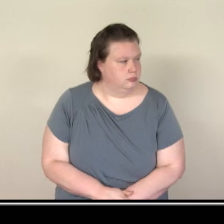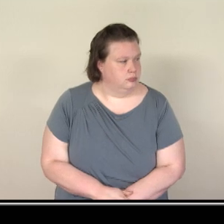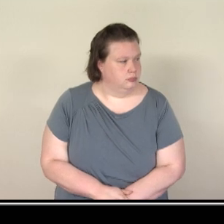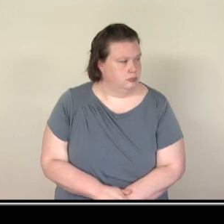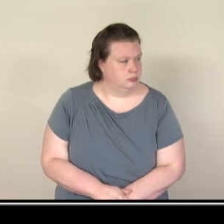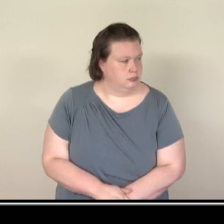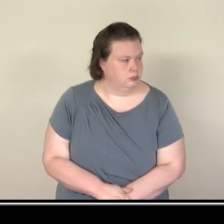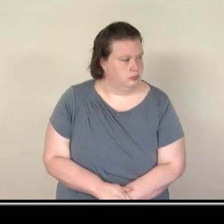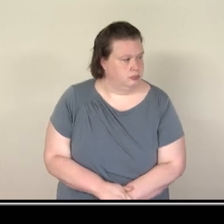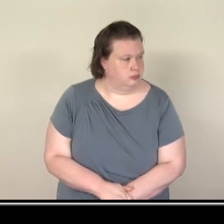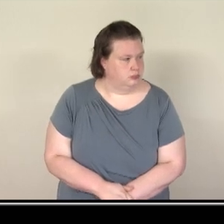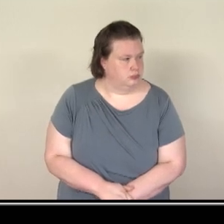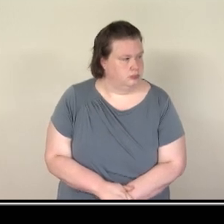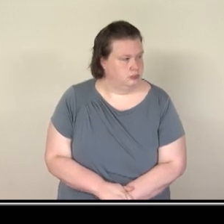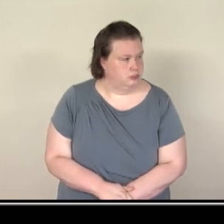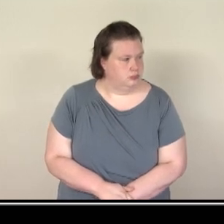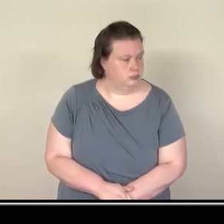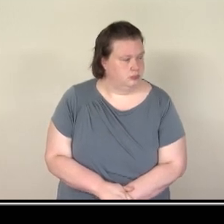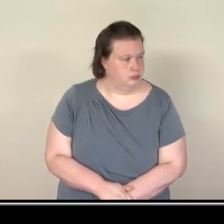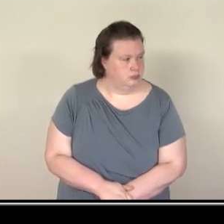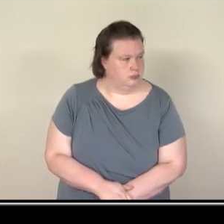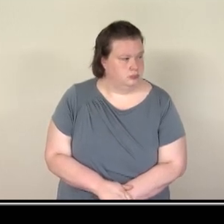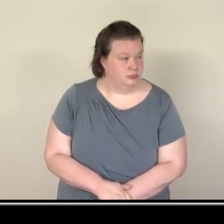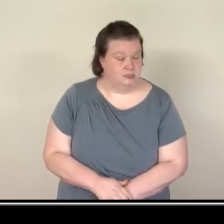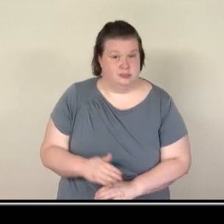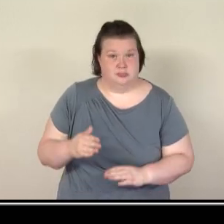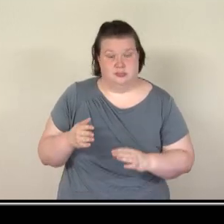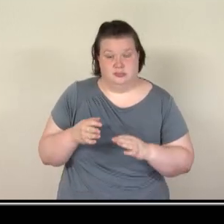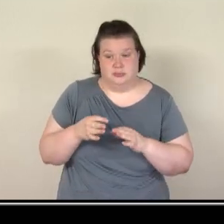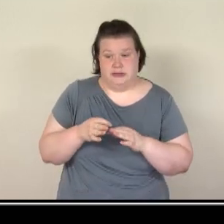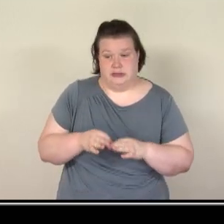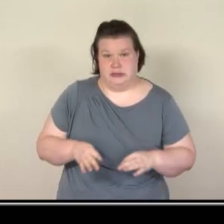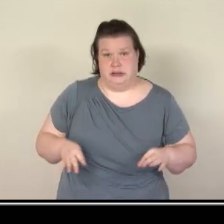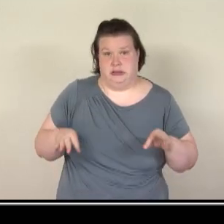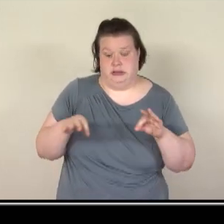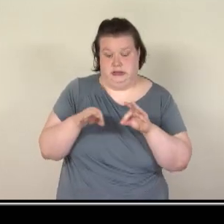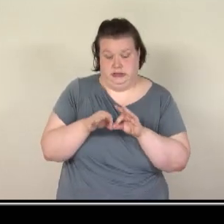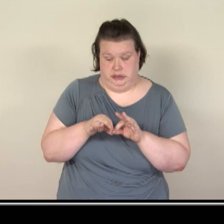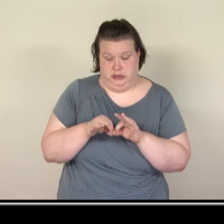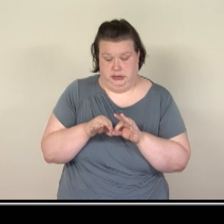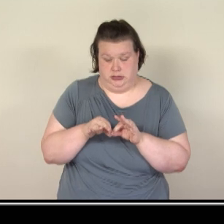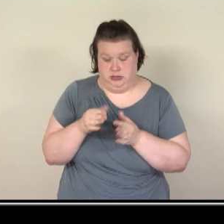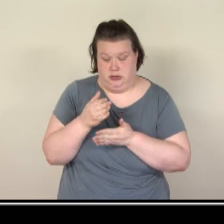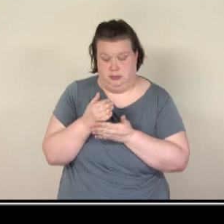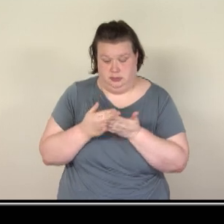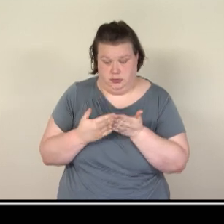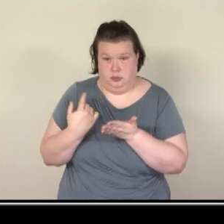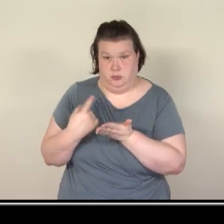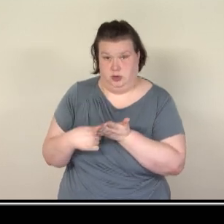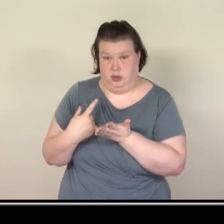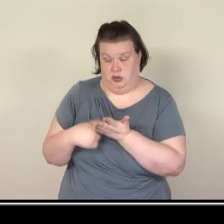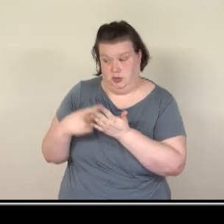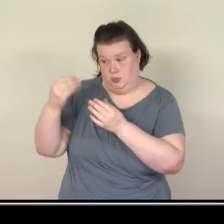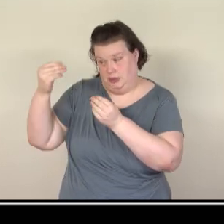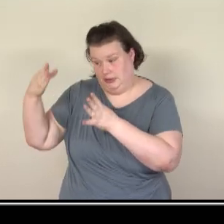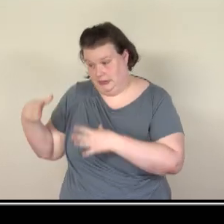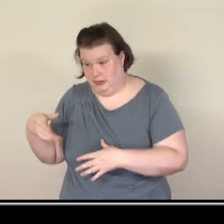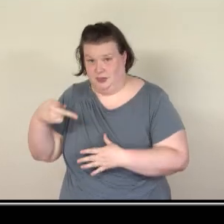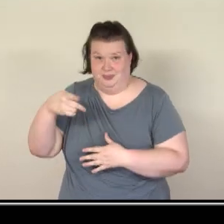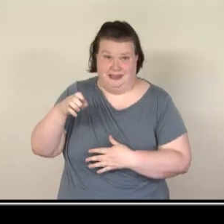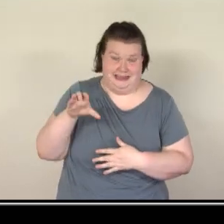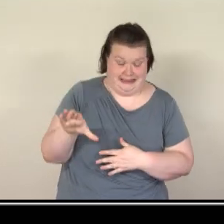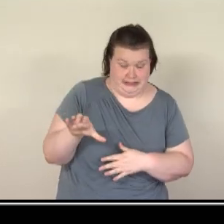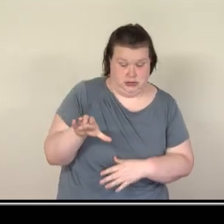And looking into the floor plan here, one of the really key elements that we talked about during the design process with the teachers and the